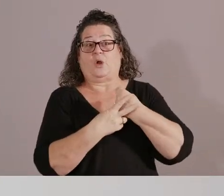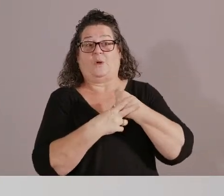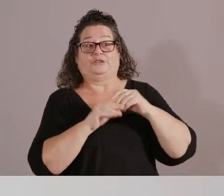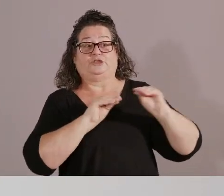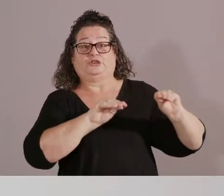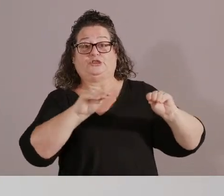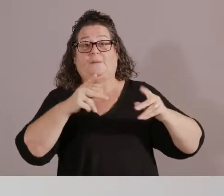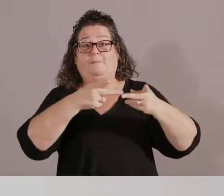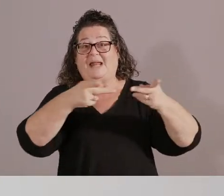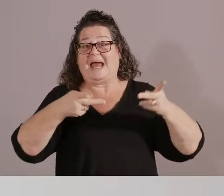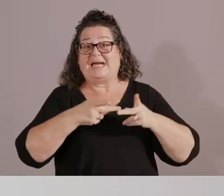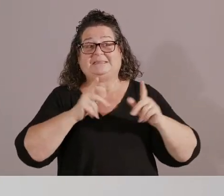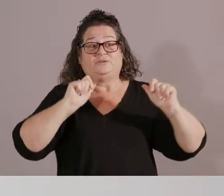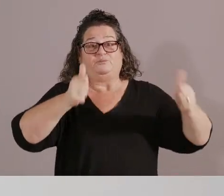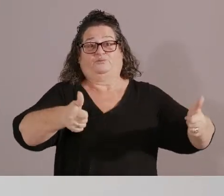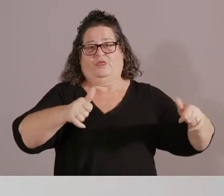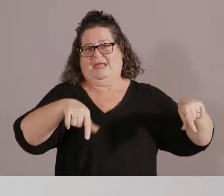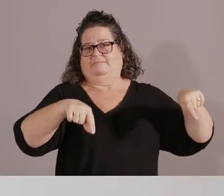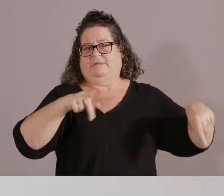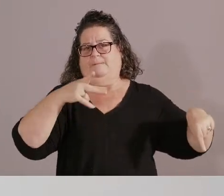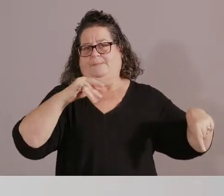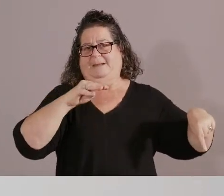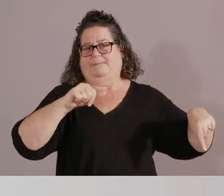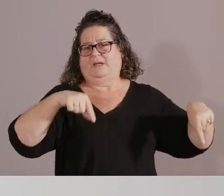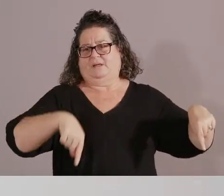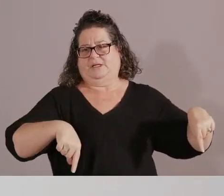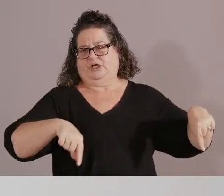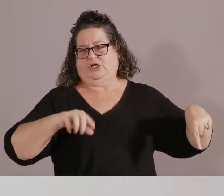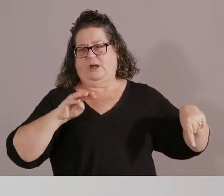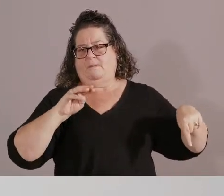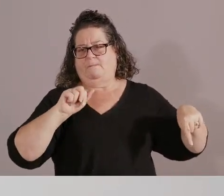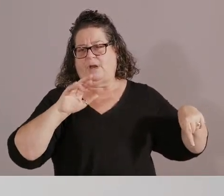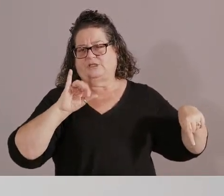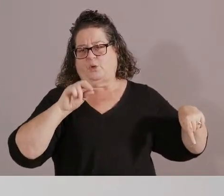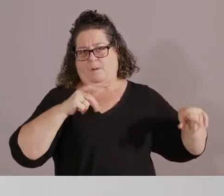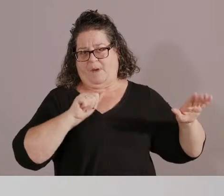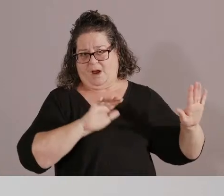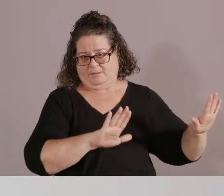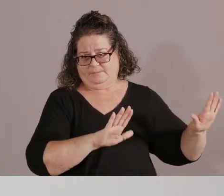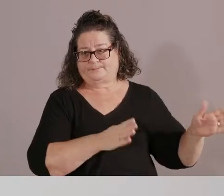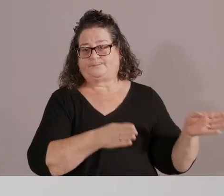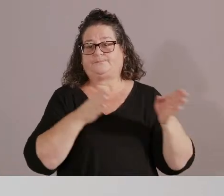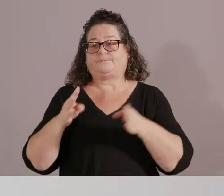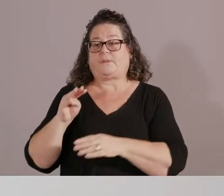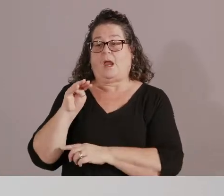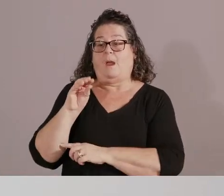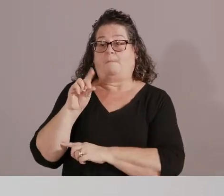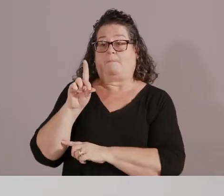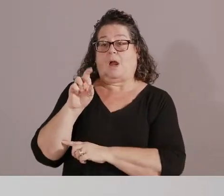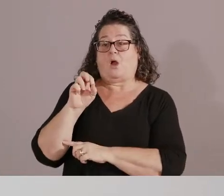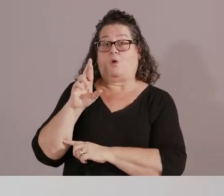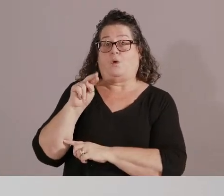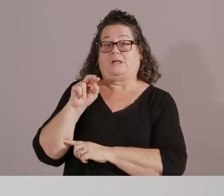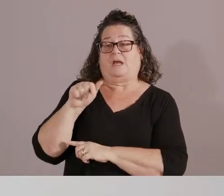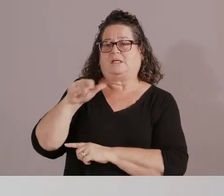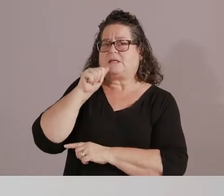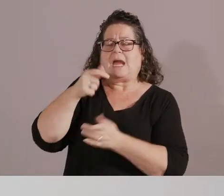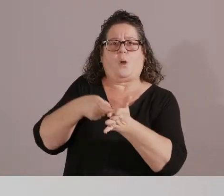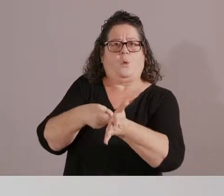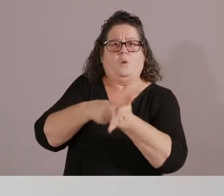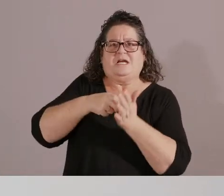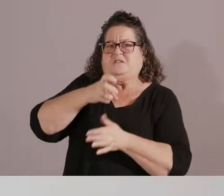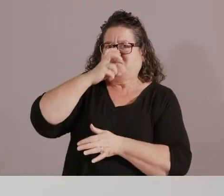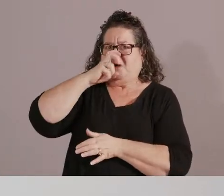requires a regular freezer, does not have quite as much storage or temperature requirements. And so our 13 of